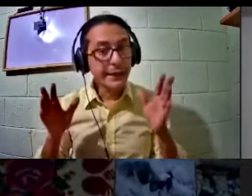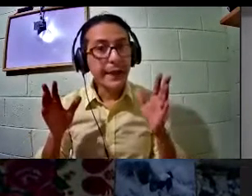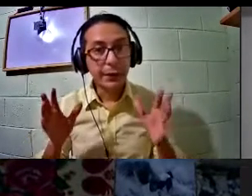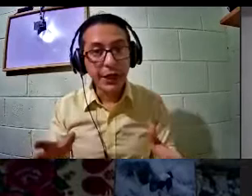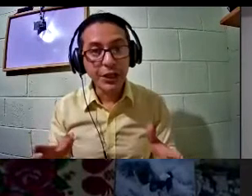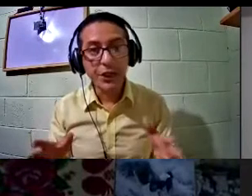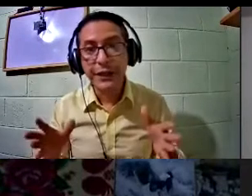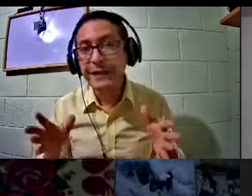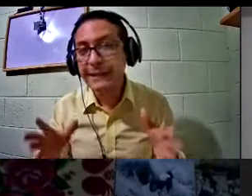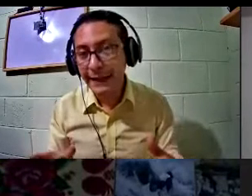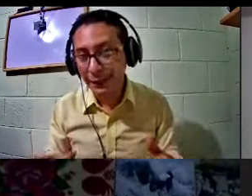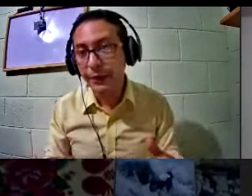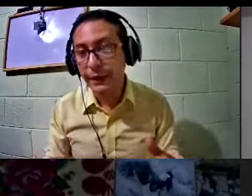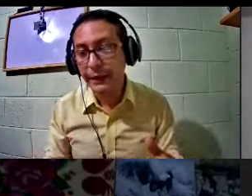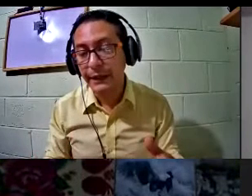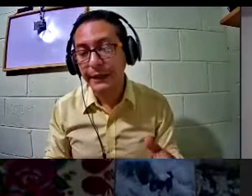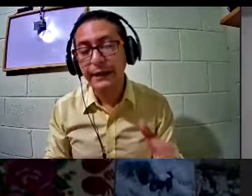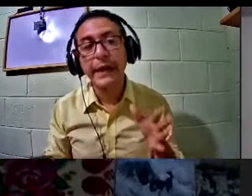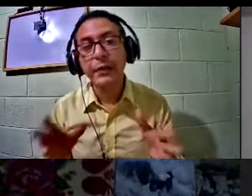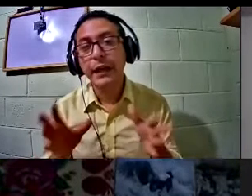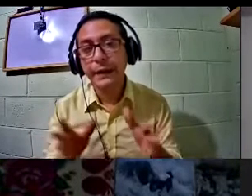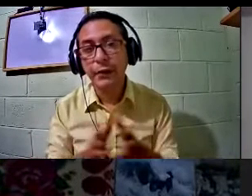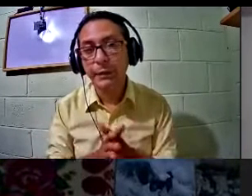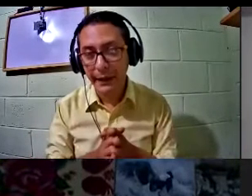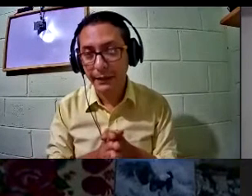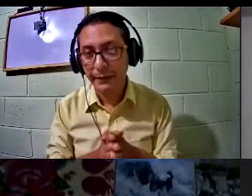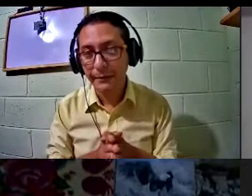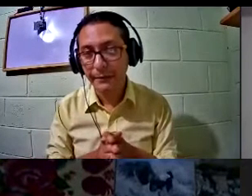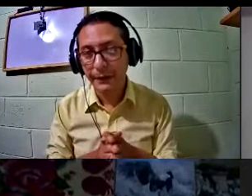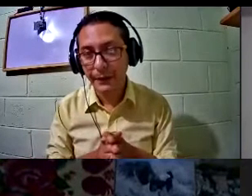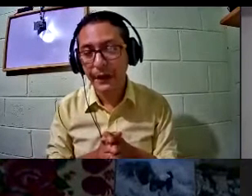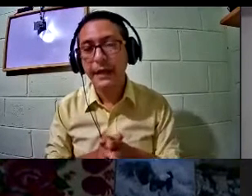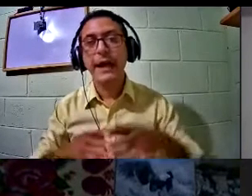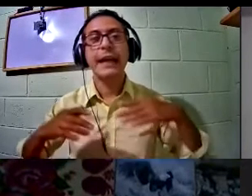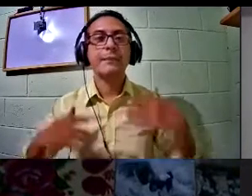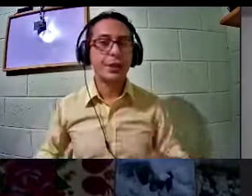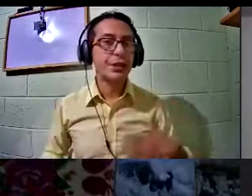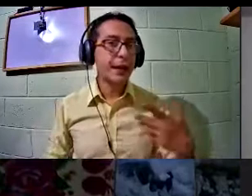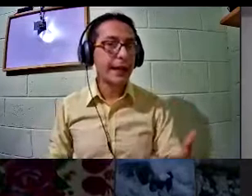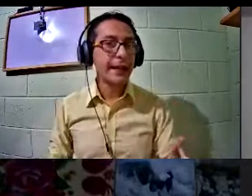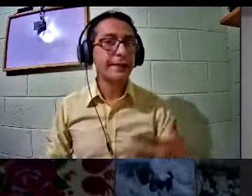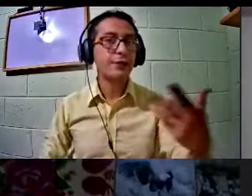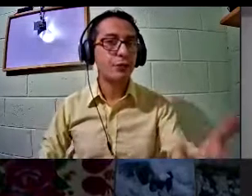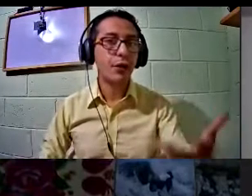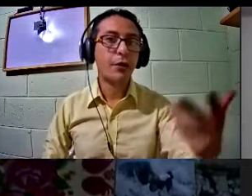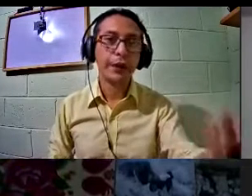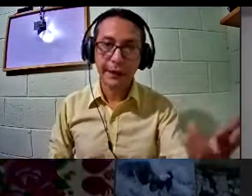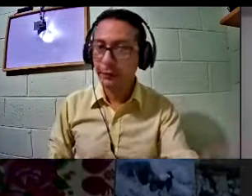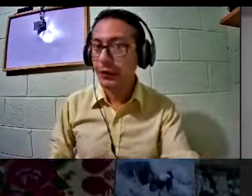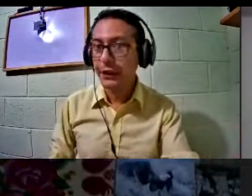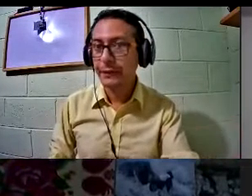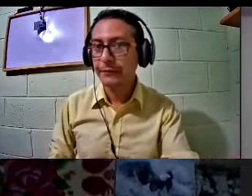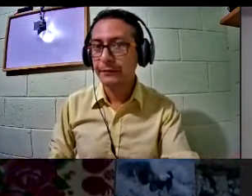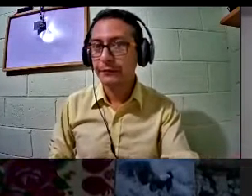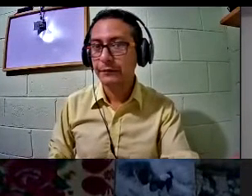It is arranged, it is set already. Es algo que ya tengo preparado, okay? I am teaching a class tomorrow in